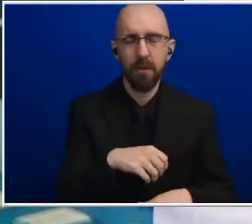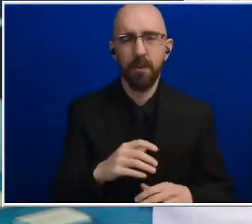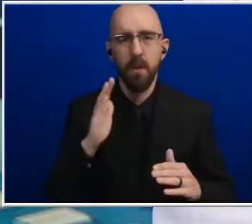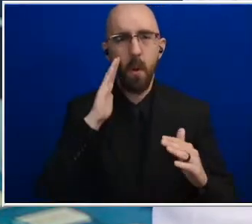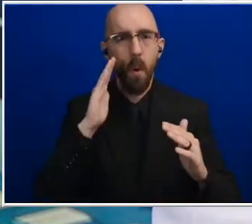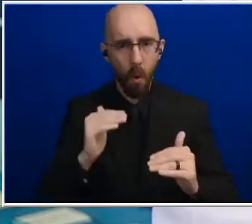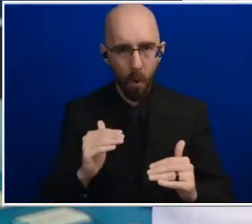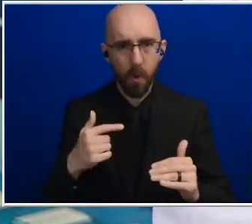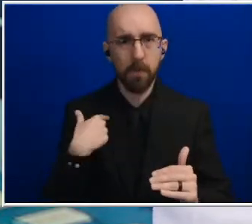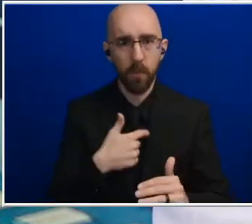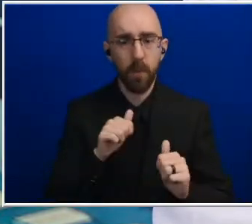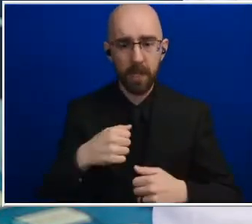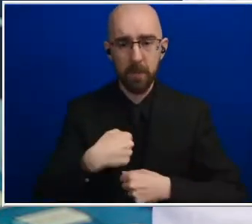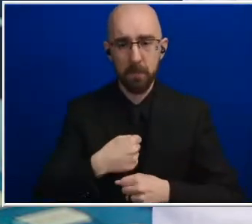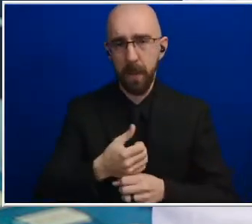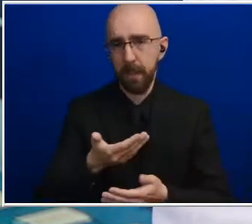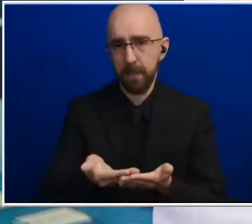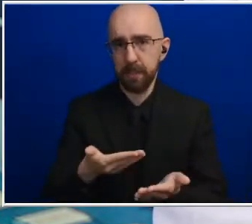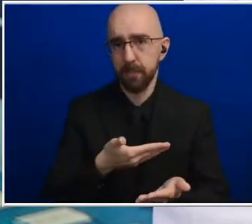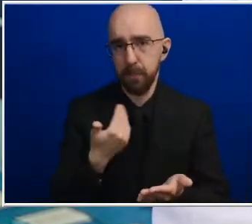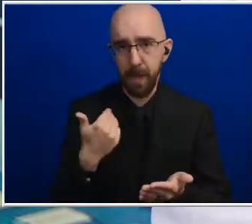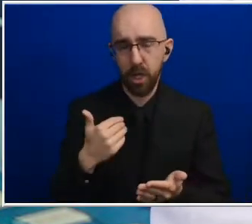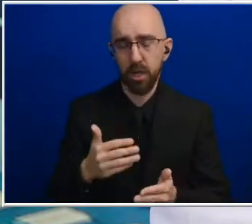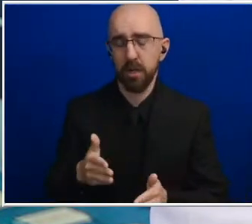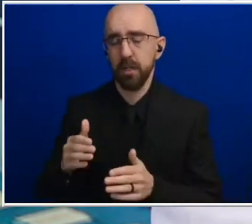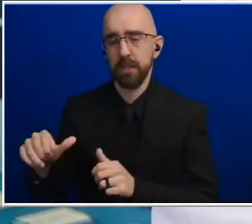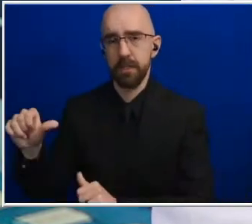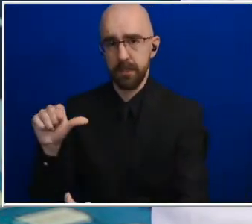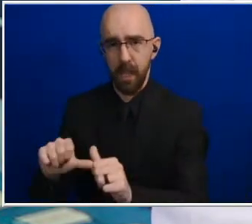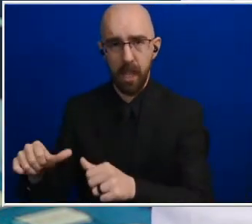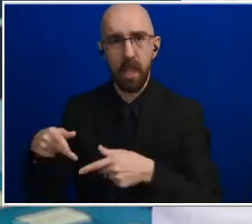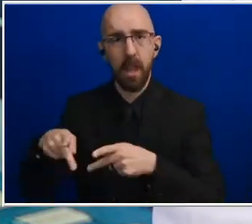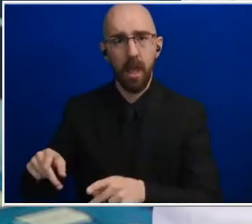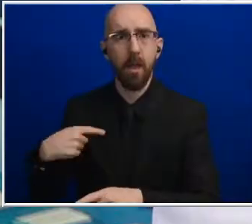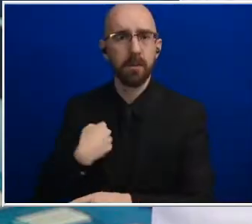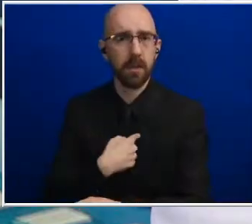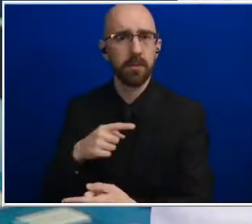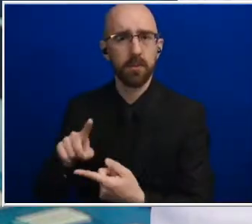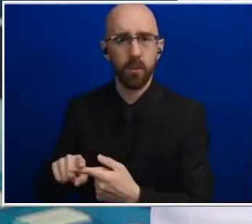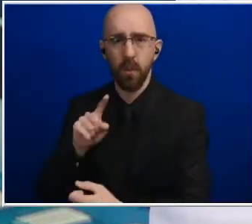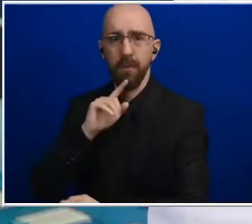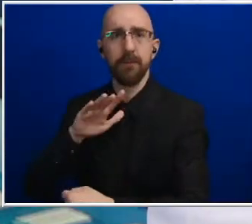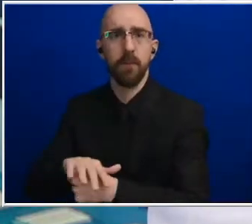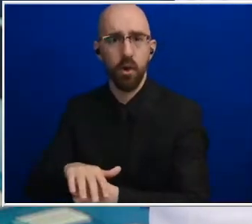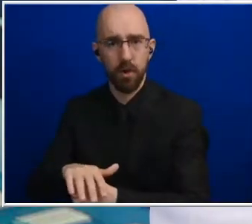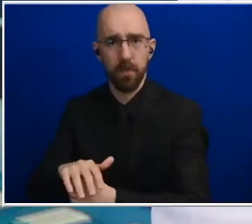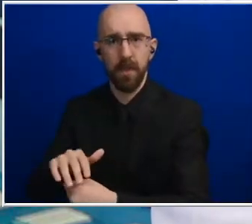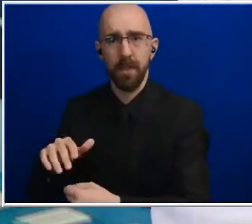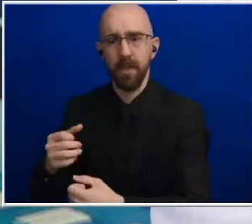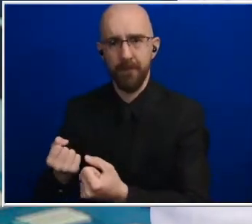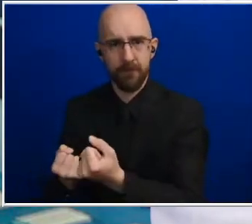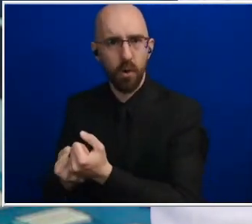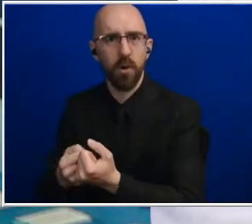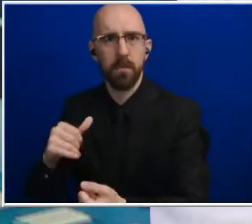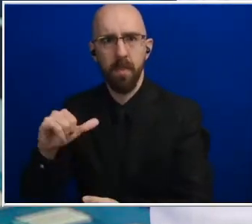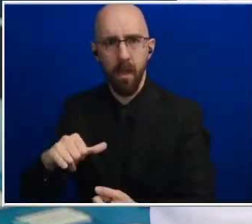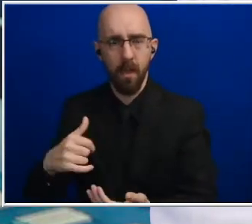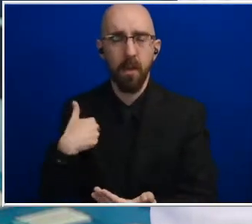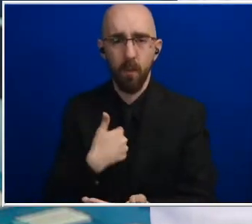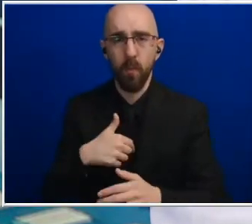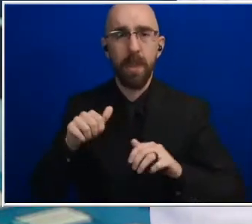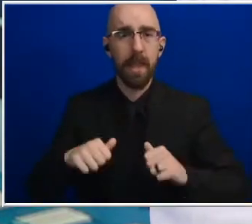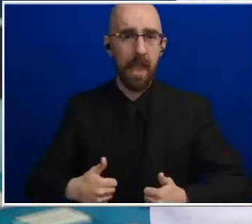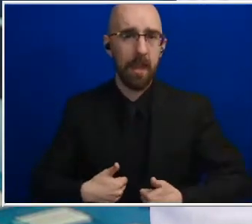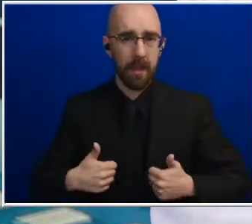things better, and the science that allows us to confirm that and affirm that, we can live in a much